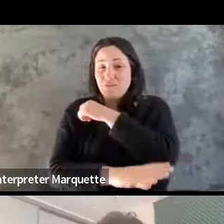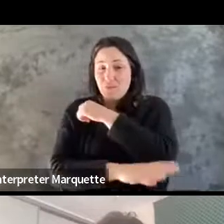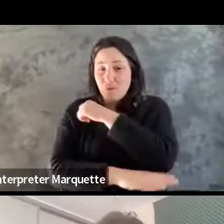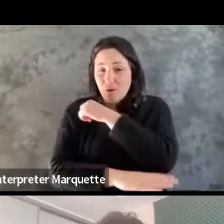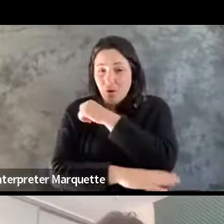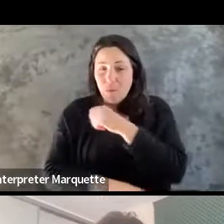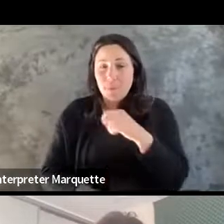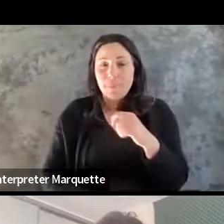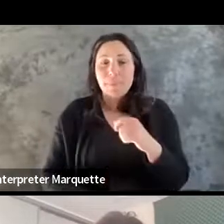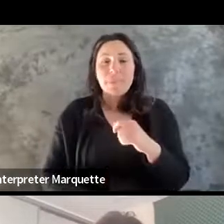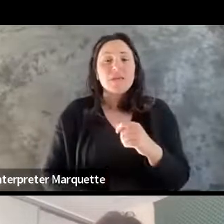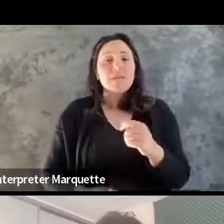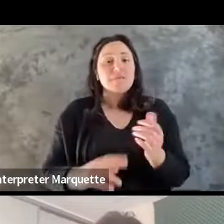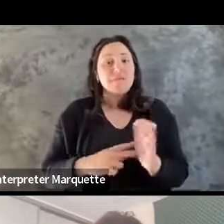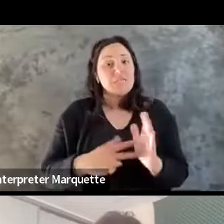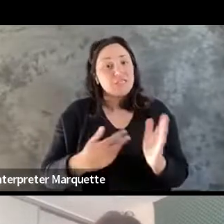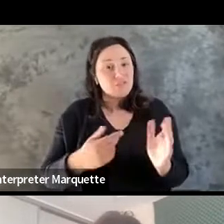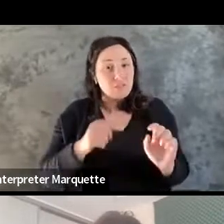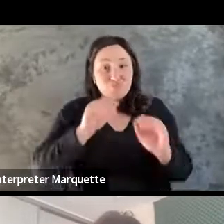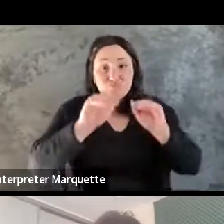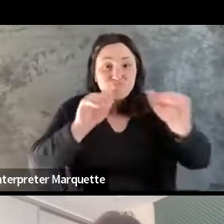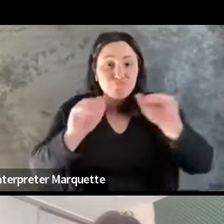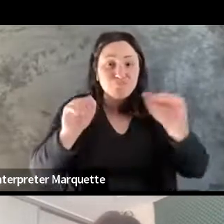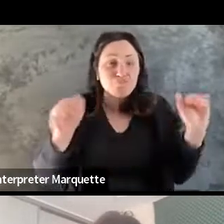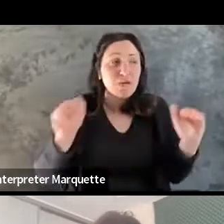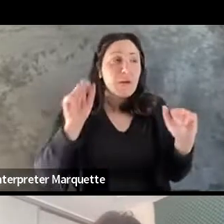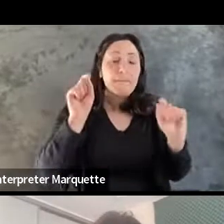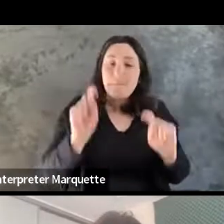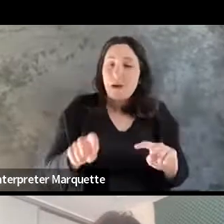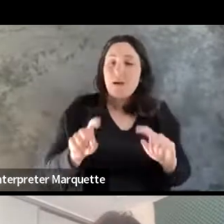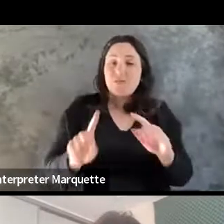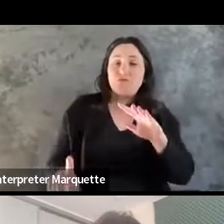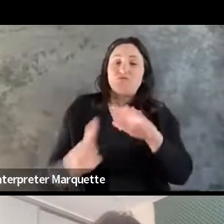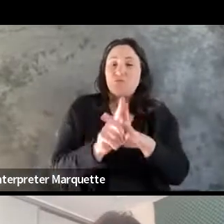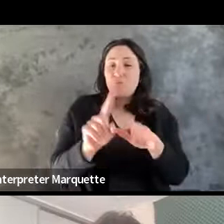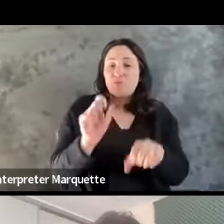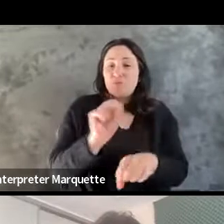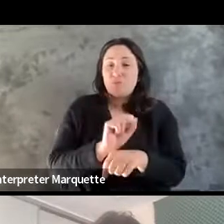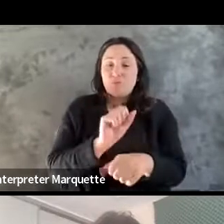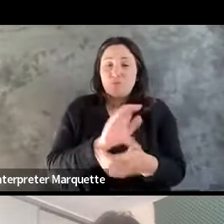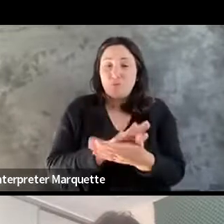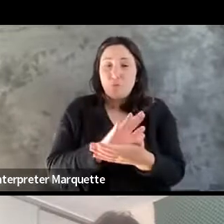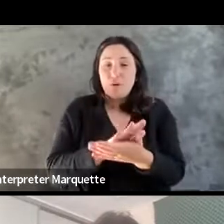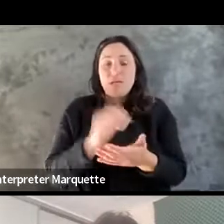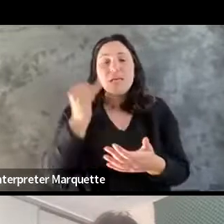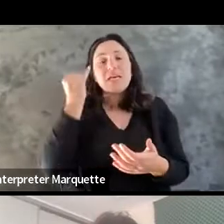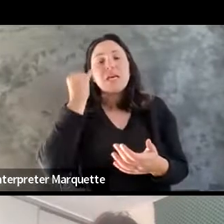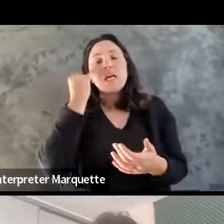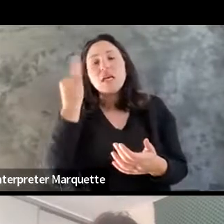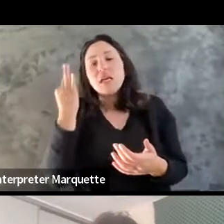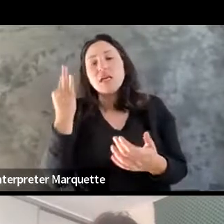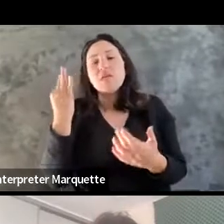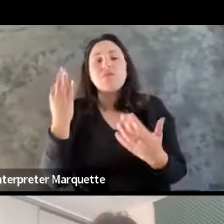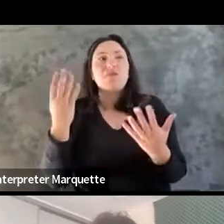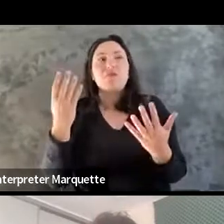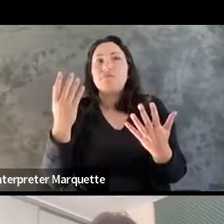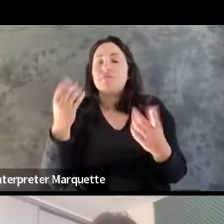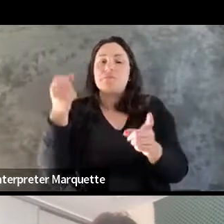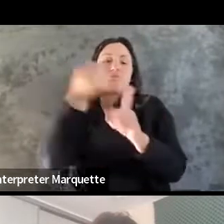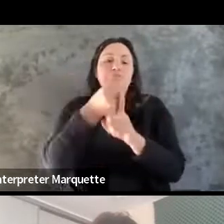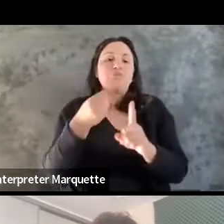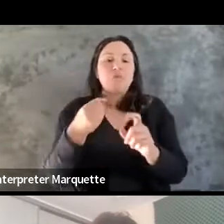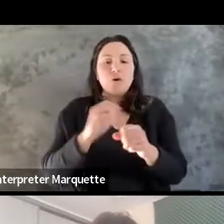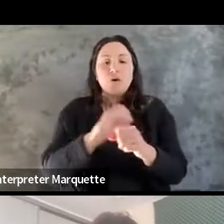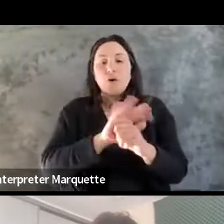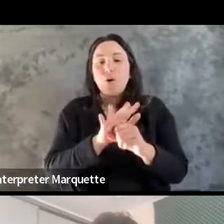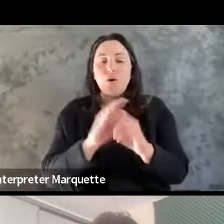in attendance. Obviously, if there's an unforeseen outbreak of COVID, we'll have to deal with that as it comes.